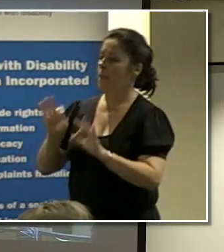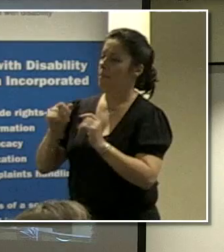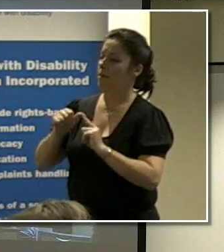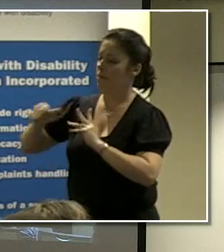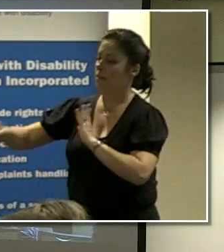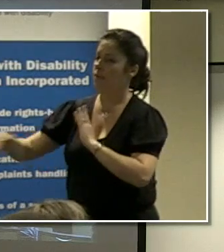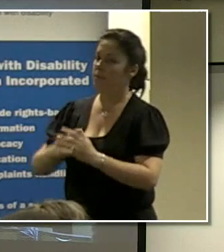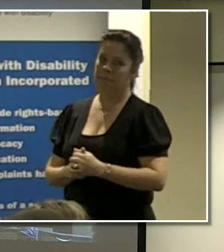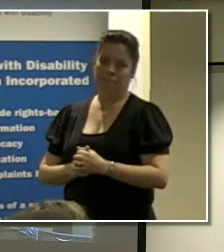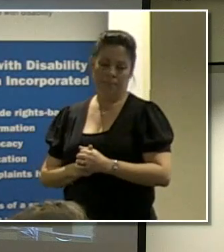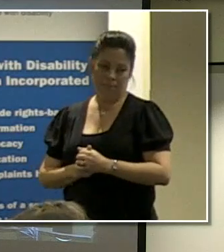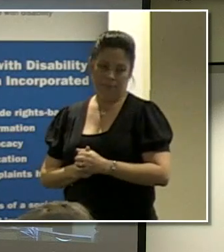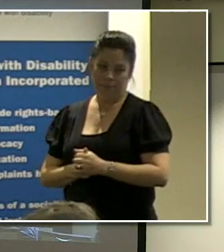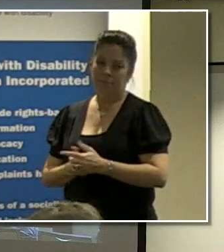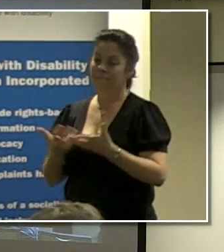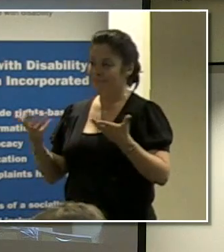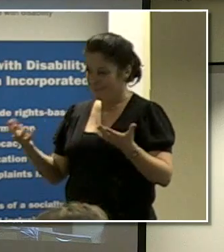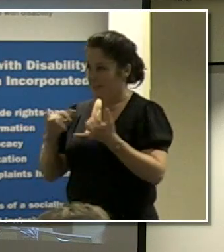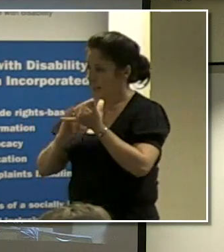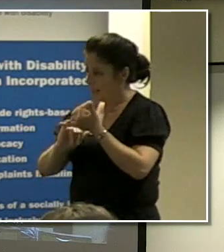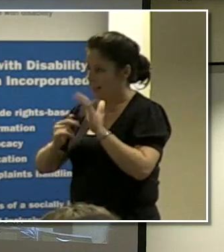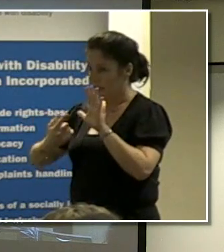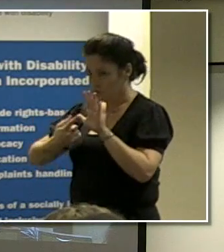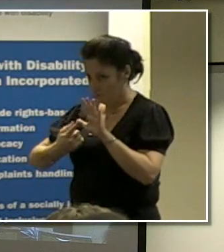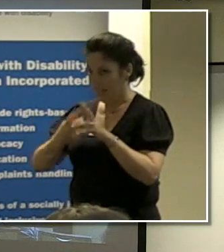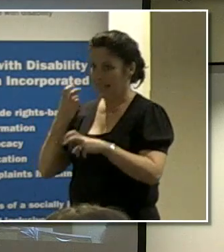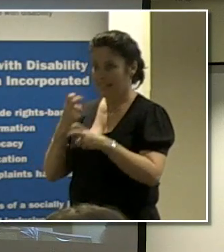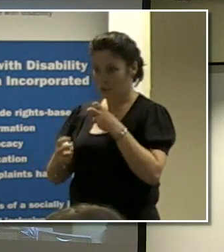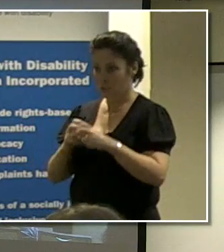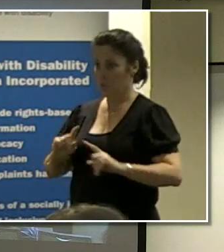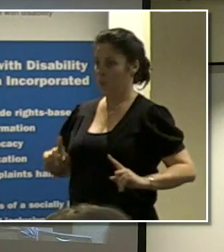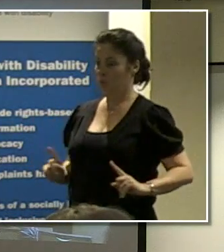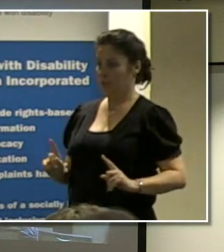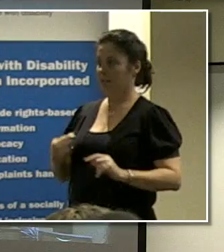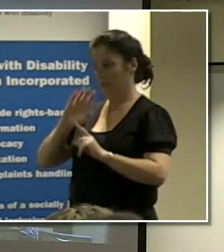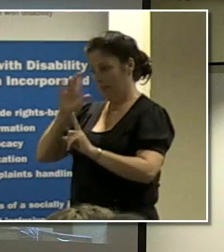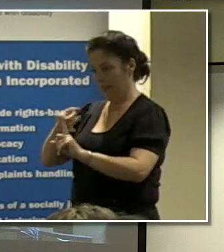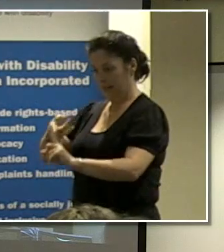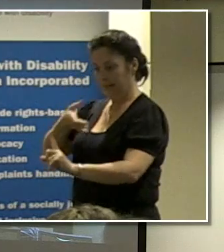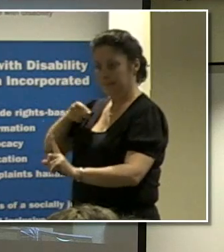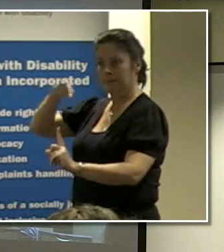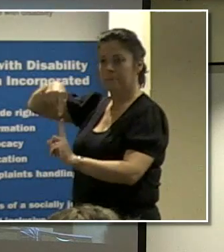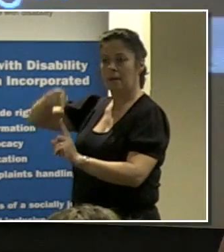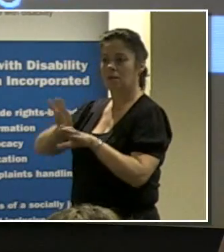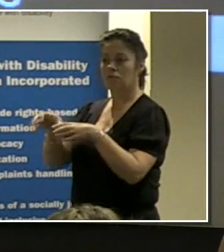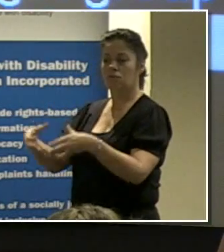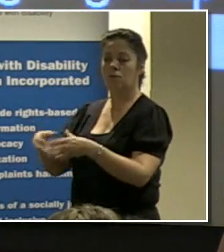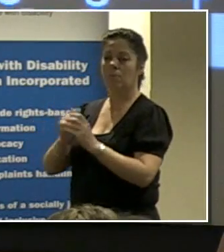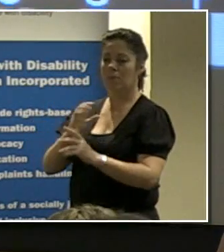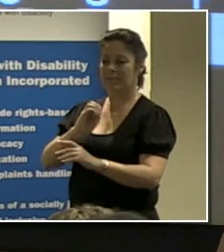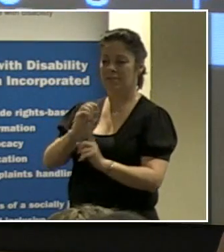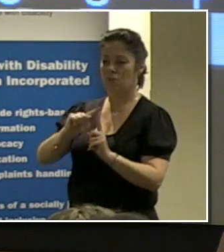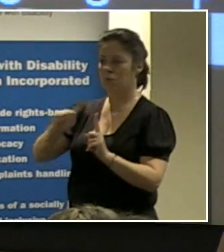the issue in South Australia is that the target group there for the trial was 0